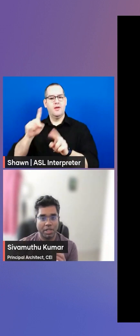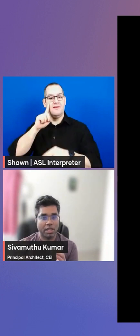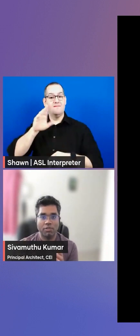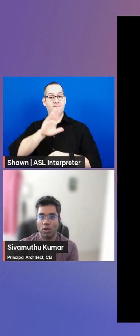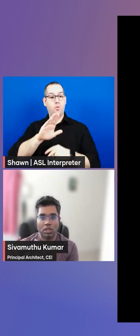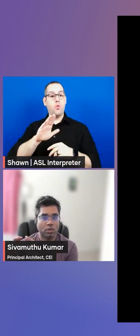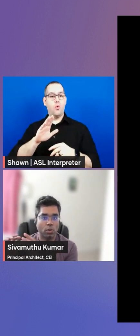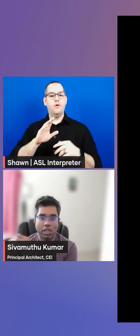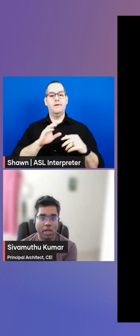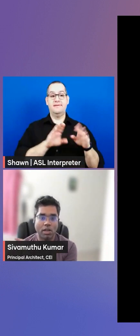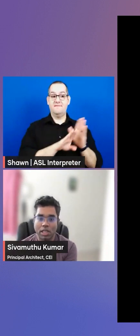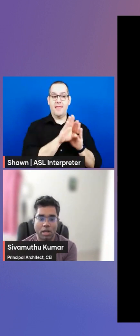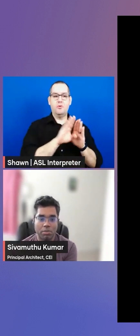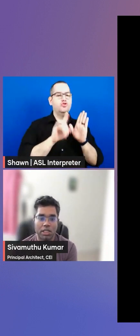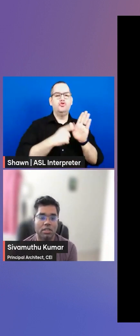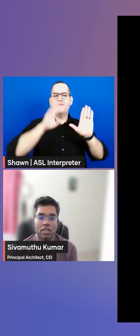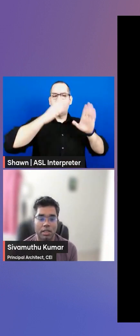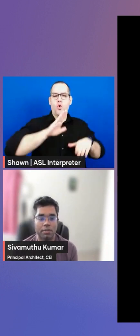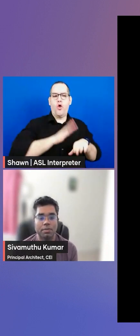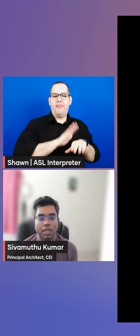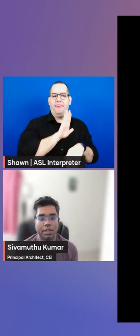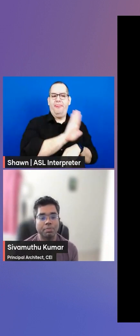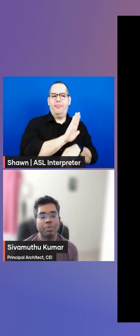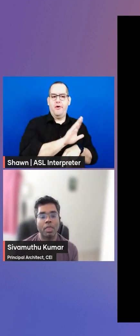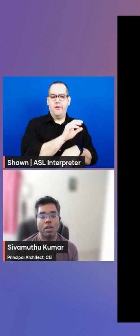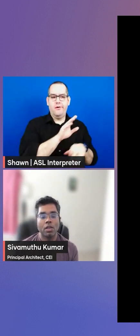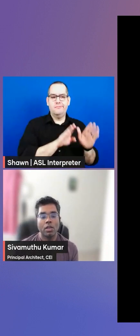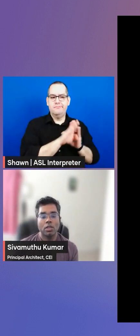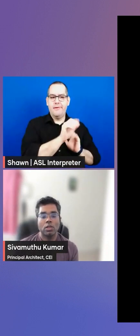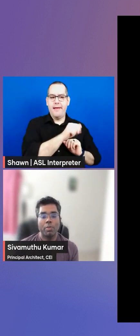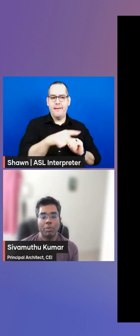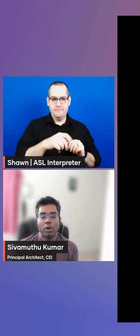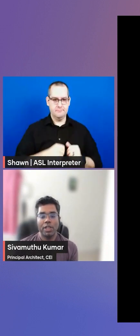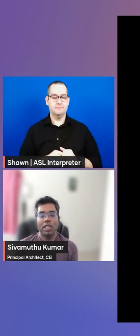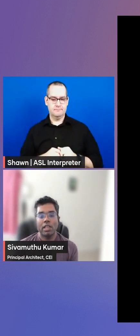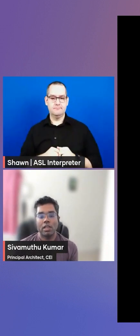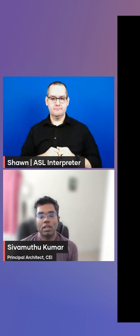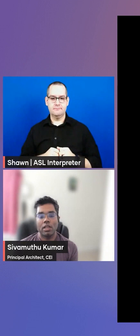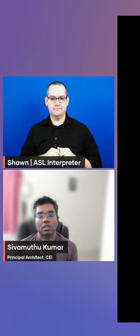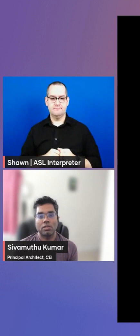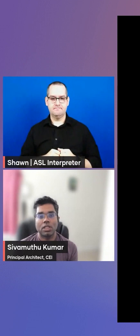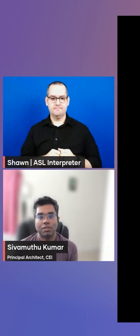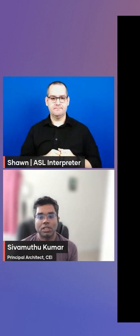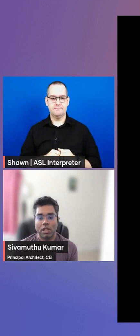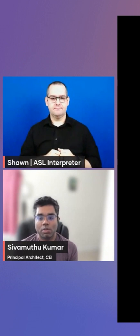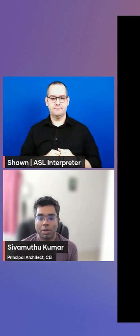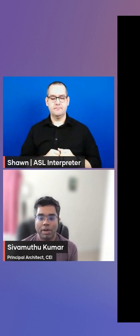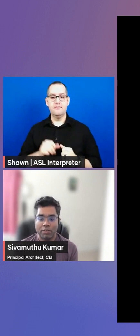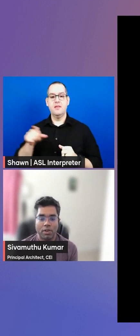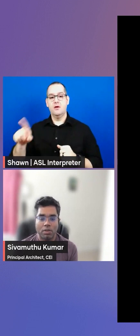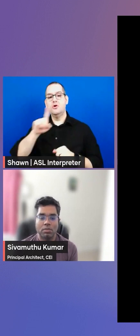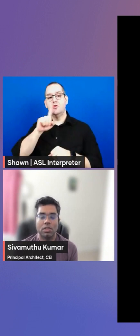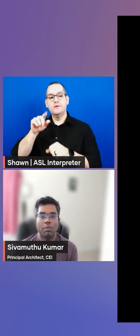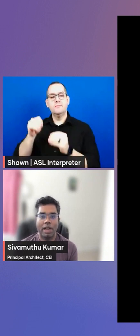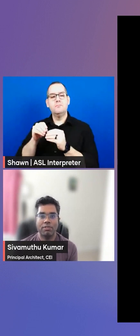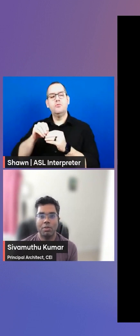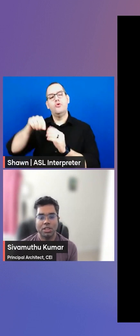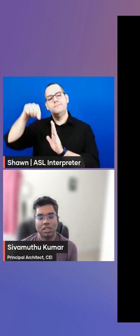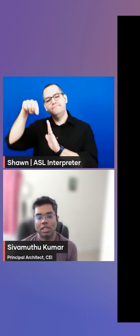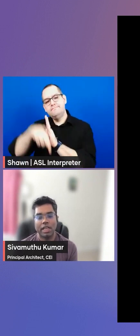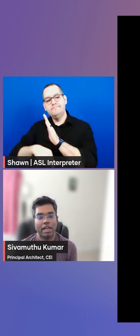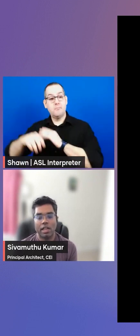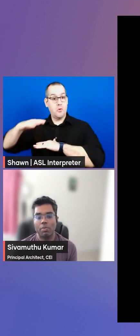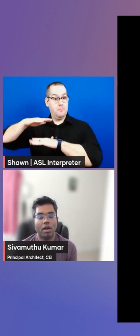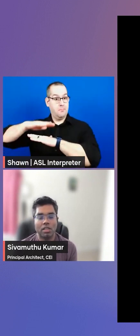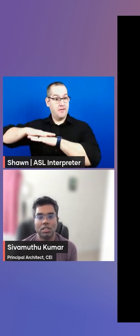that the developer can focus only on their application there, right? So by providing a robust self-service developer platform, the